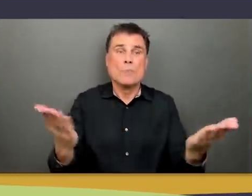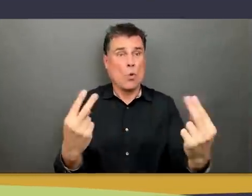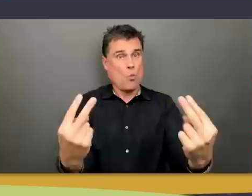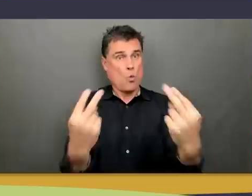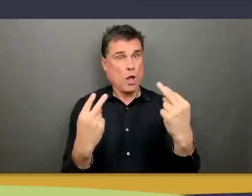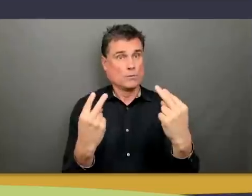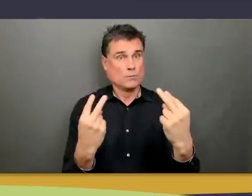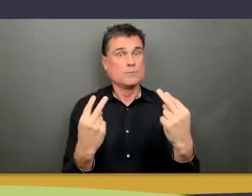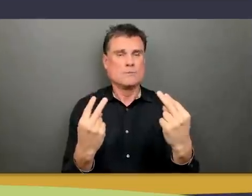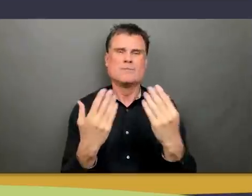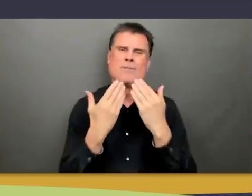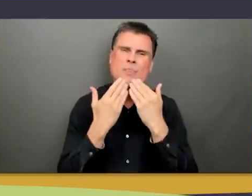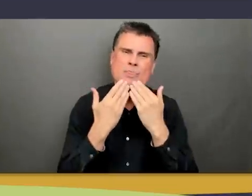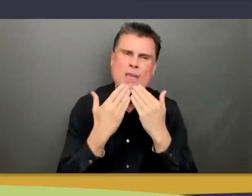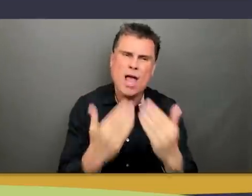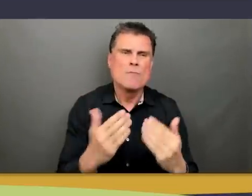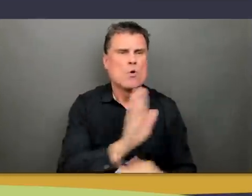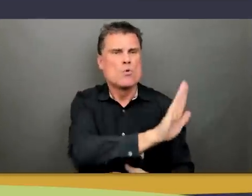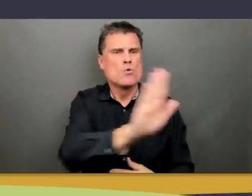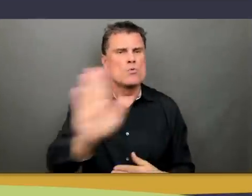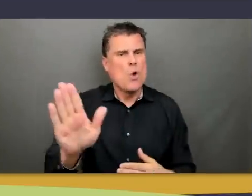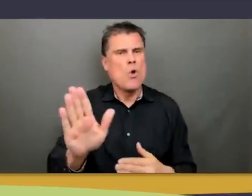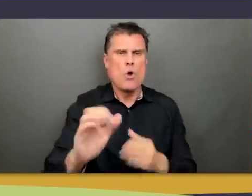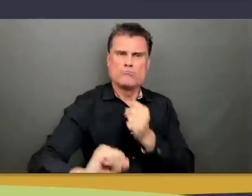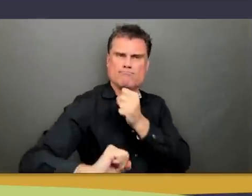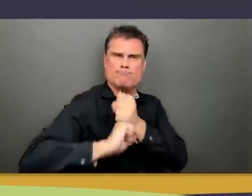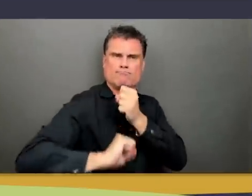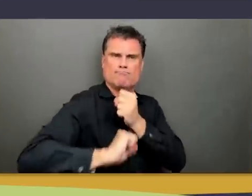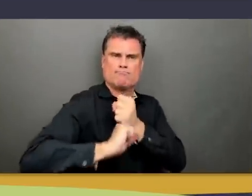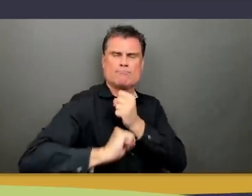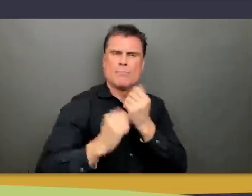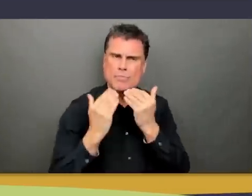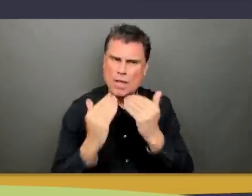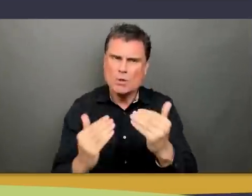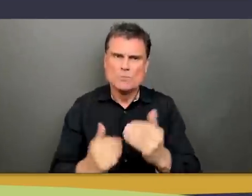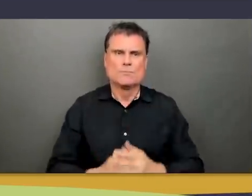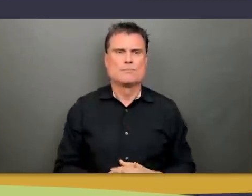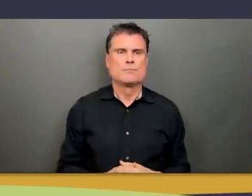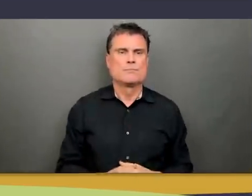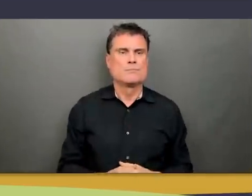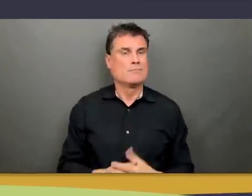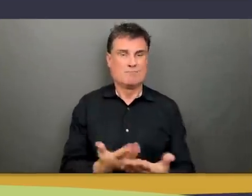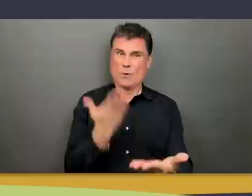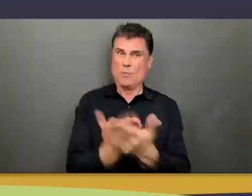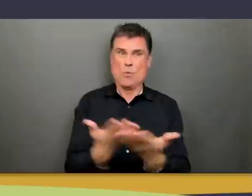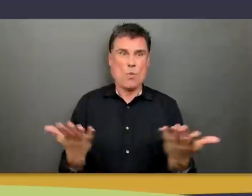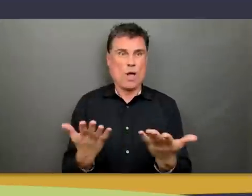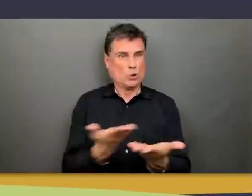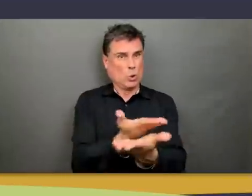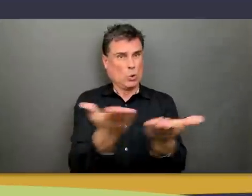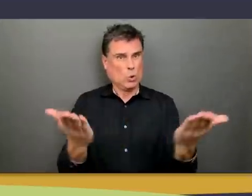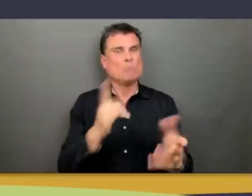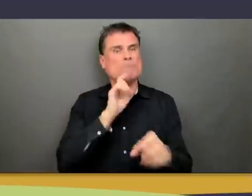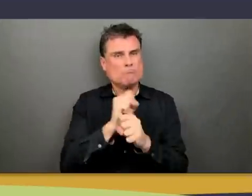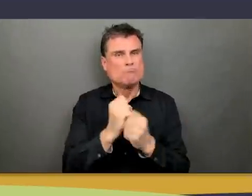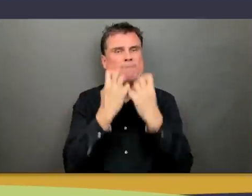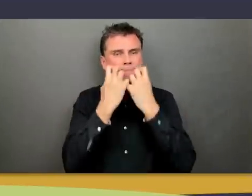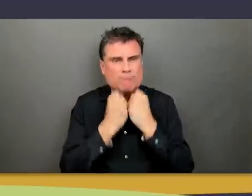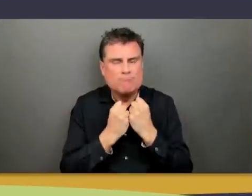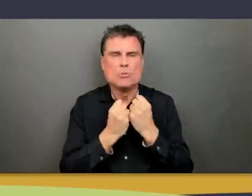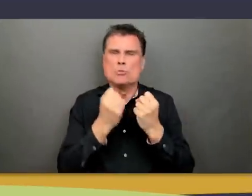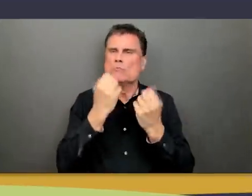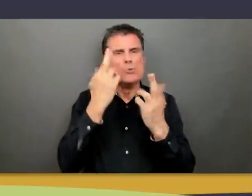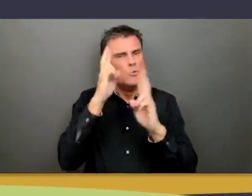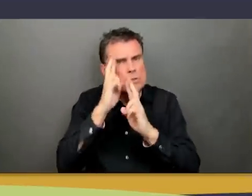carrying out this work. And this shows to us the respect that you have for all colors, all races, who we are as human